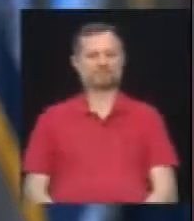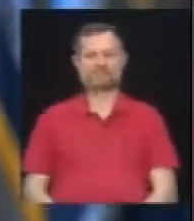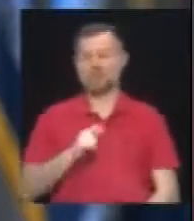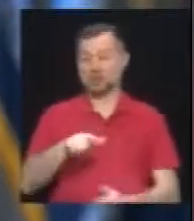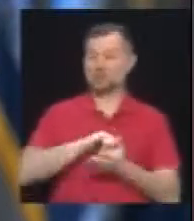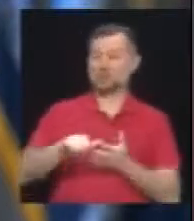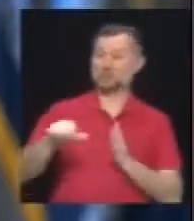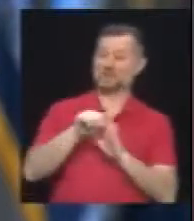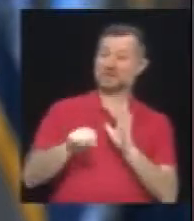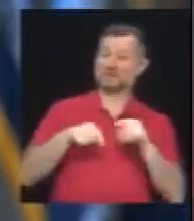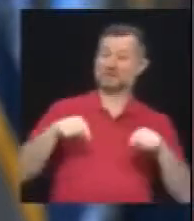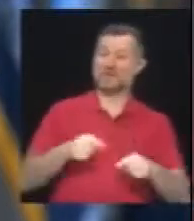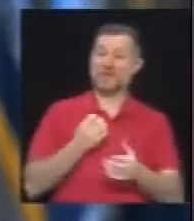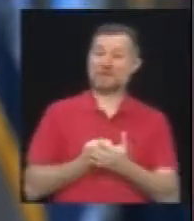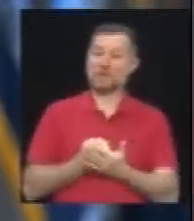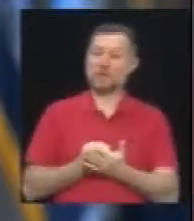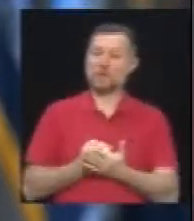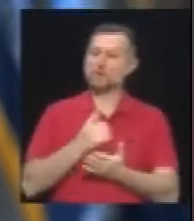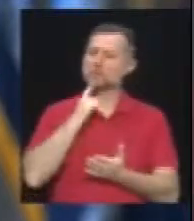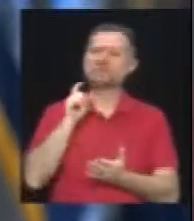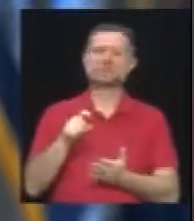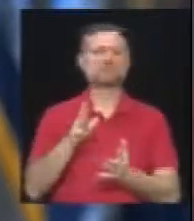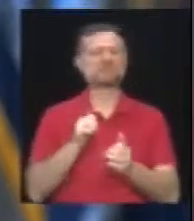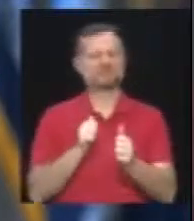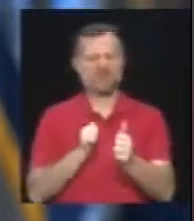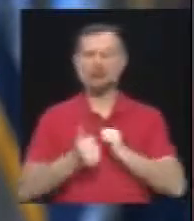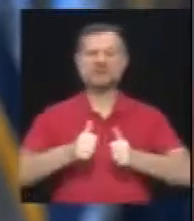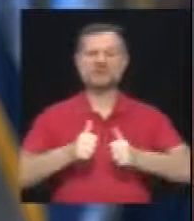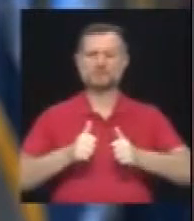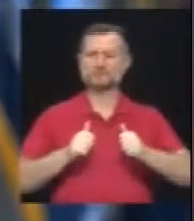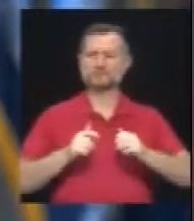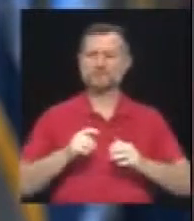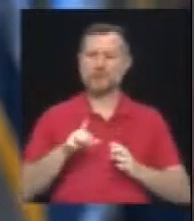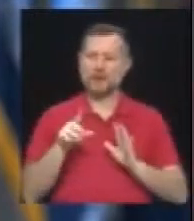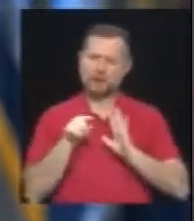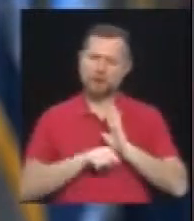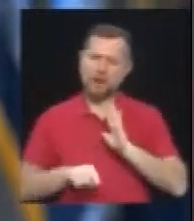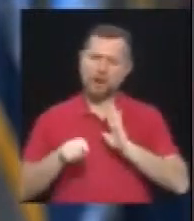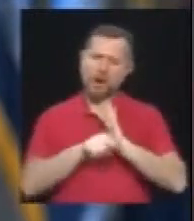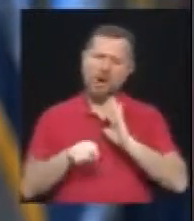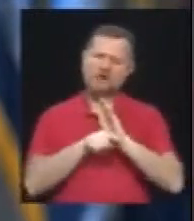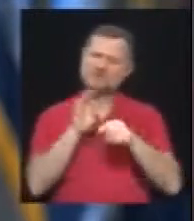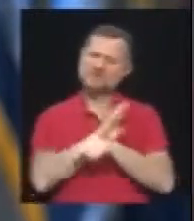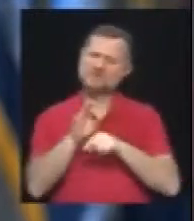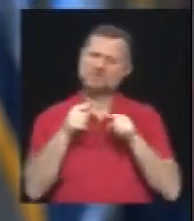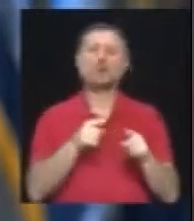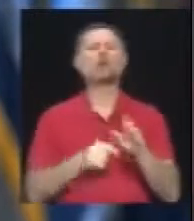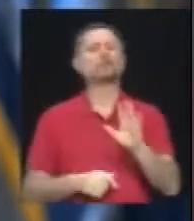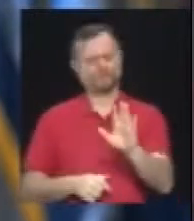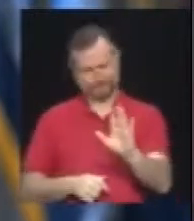economic competitiveness is vital. Demonizing business is against our